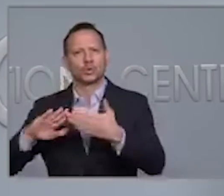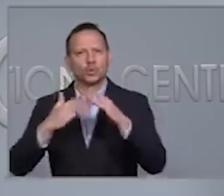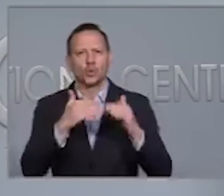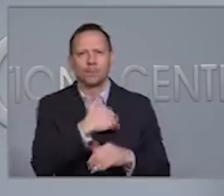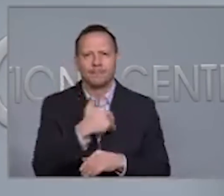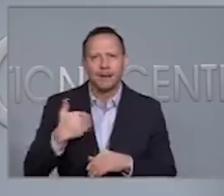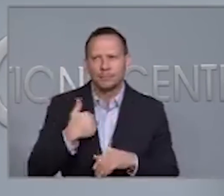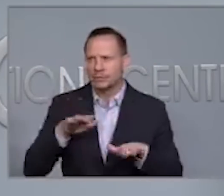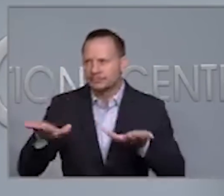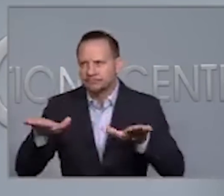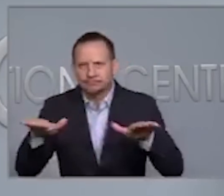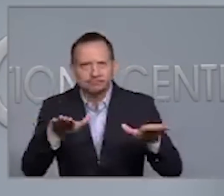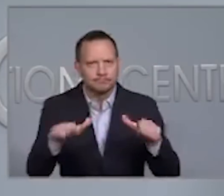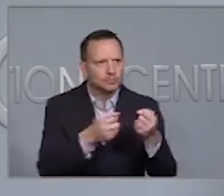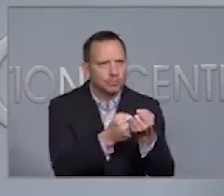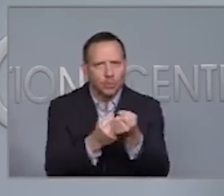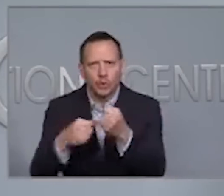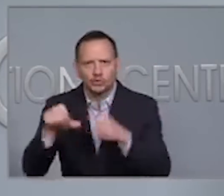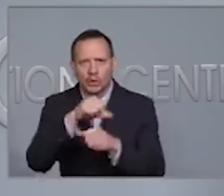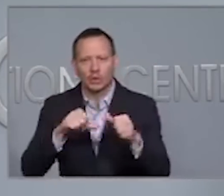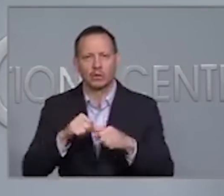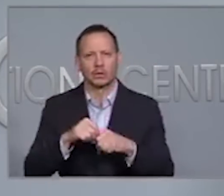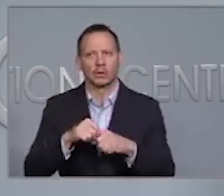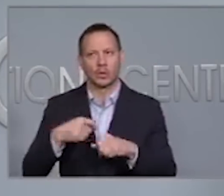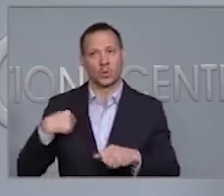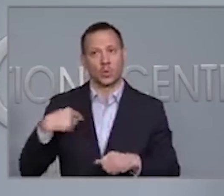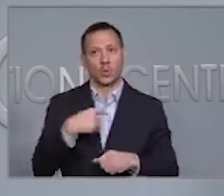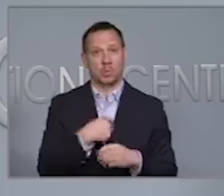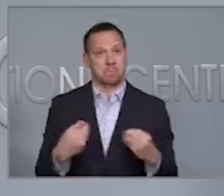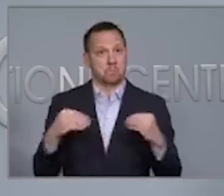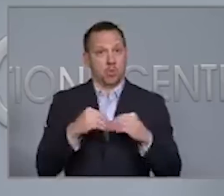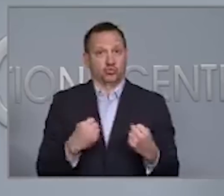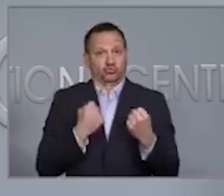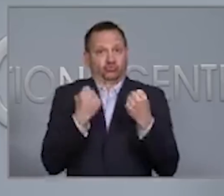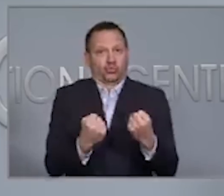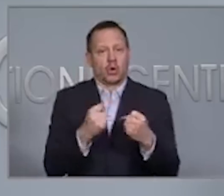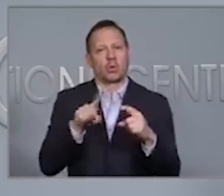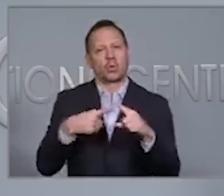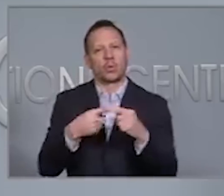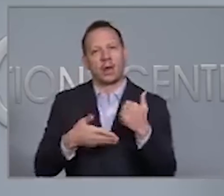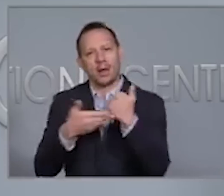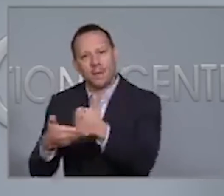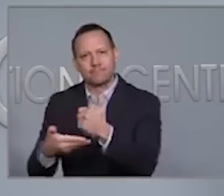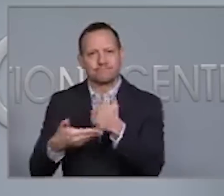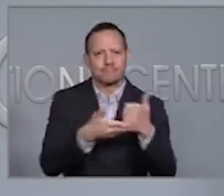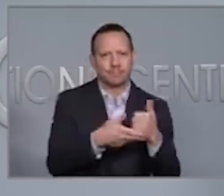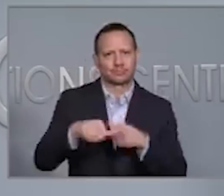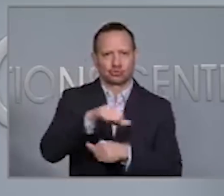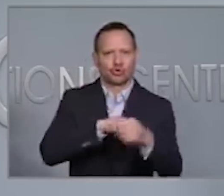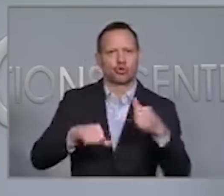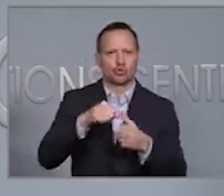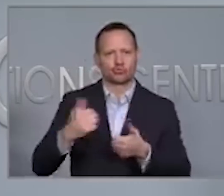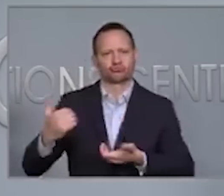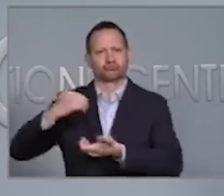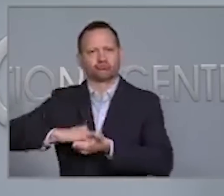additional support. We are stronger and more resilient together. I'll now turn it over to Secretary Hopkins for his update.